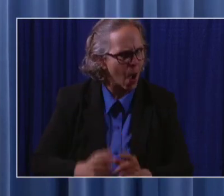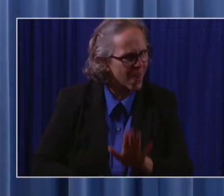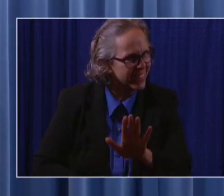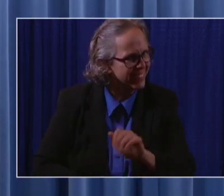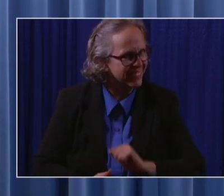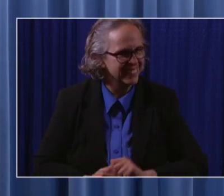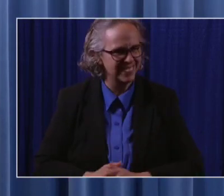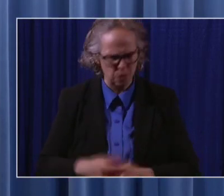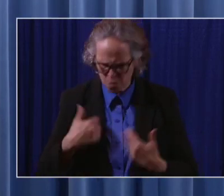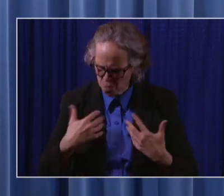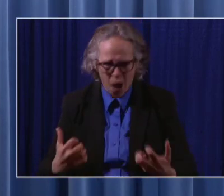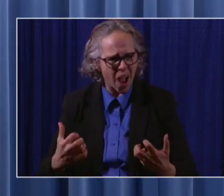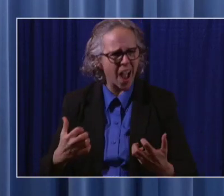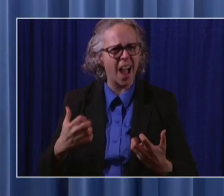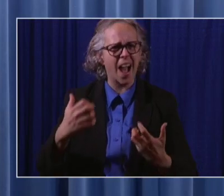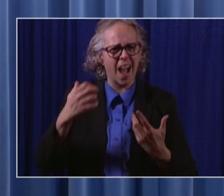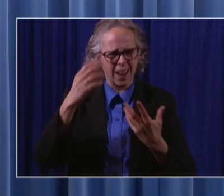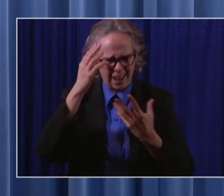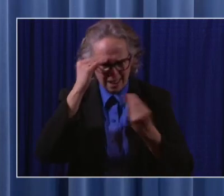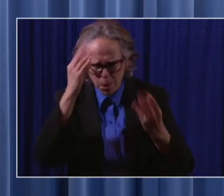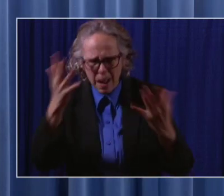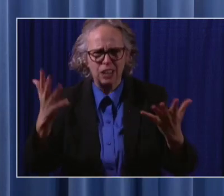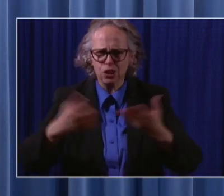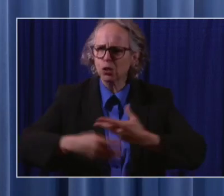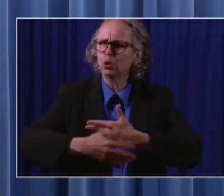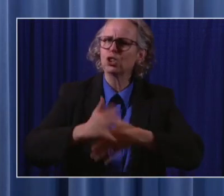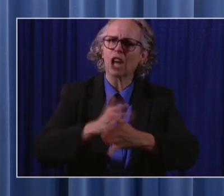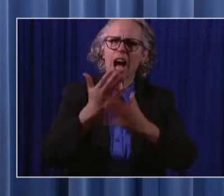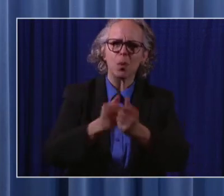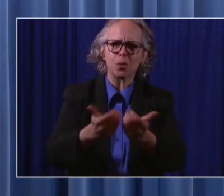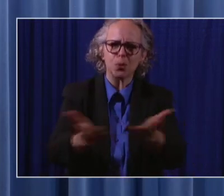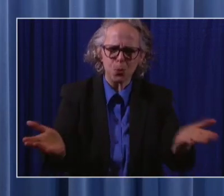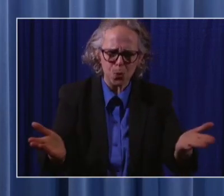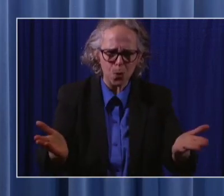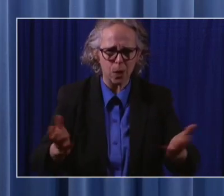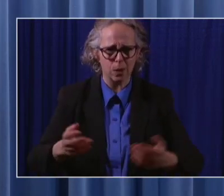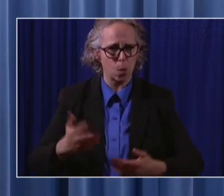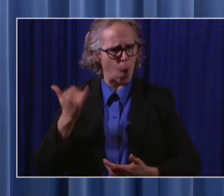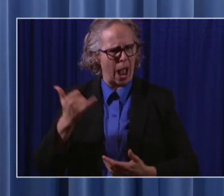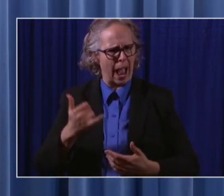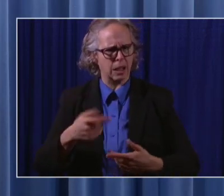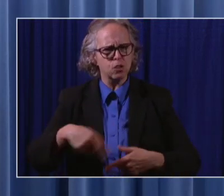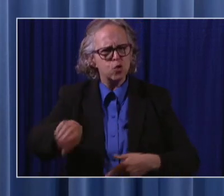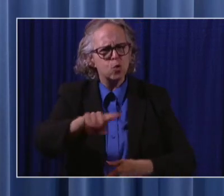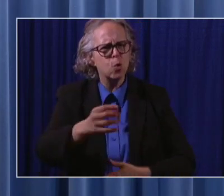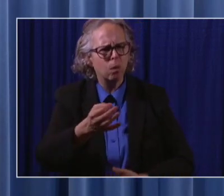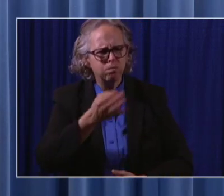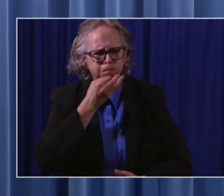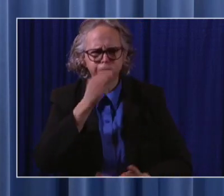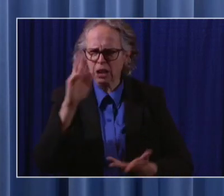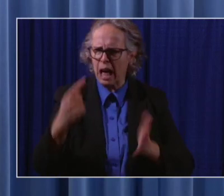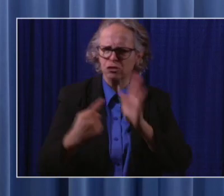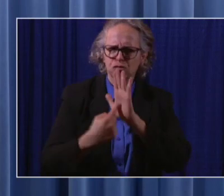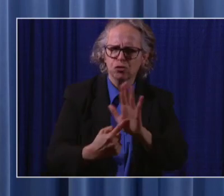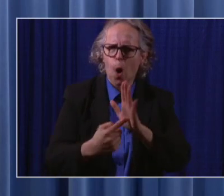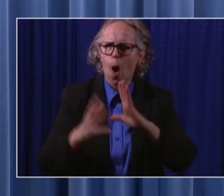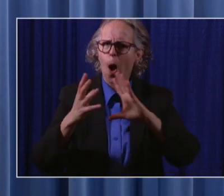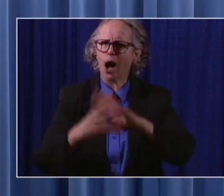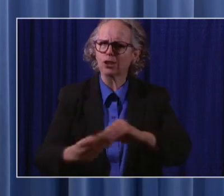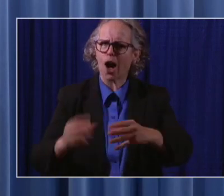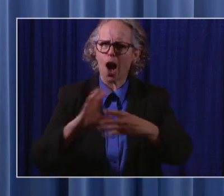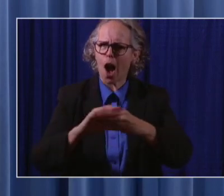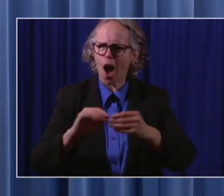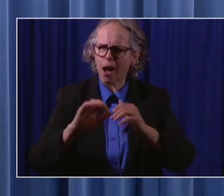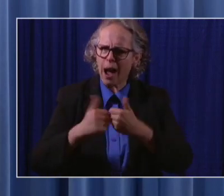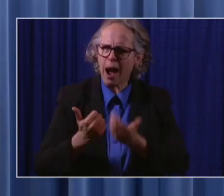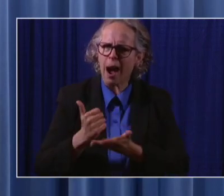media does best. They do a lot of good things, but one is to tell the stories. Just tell the stories, because I think the more these stories are told,